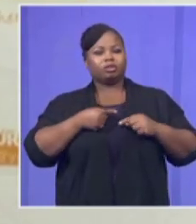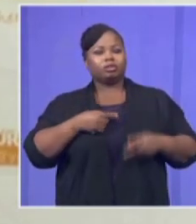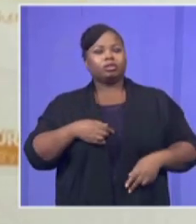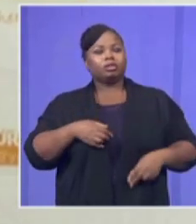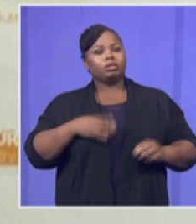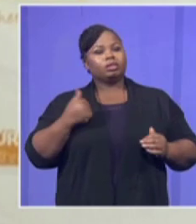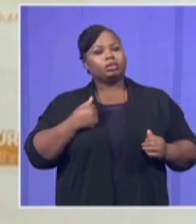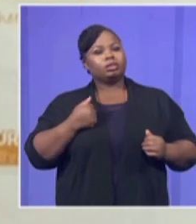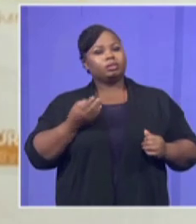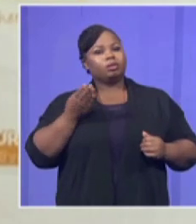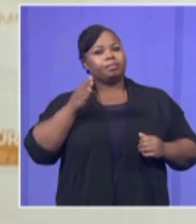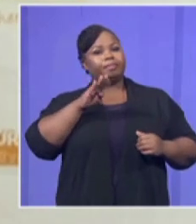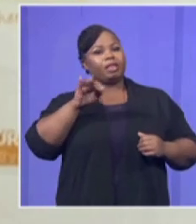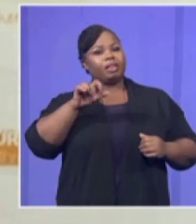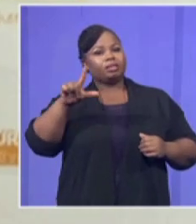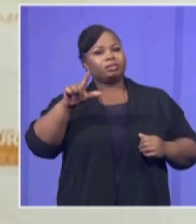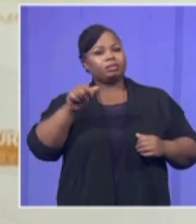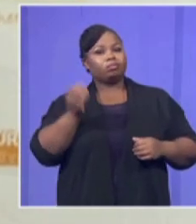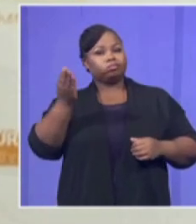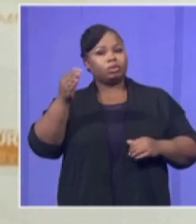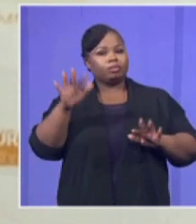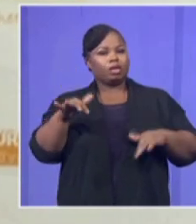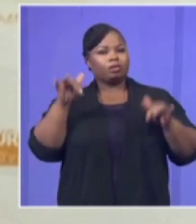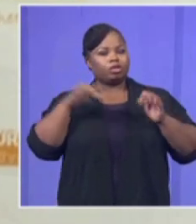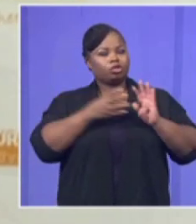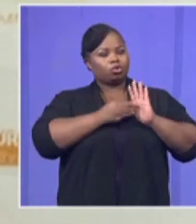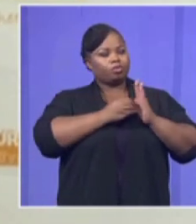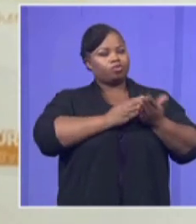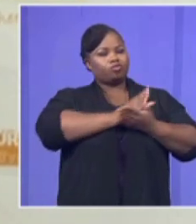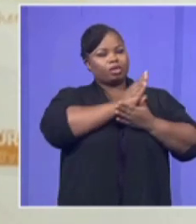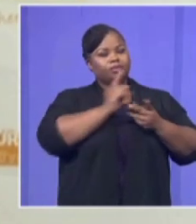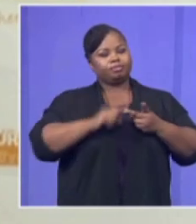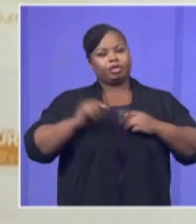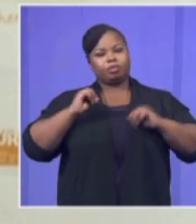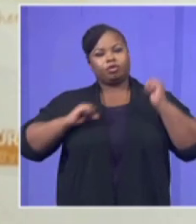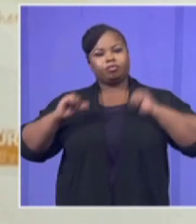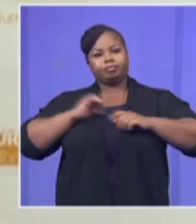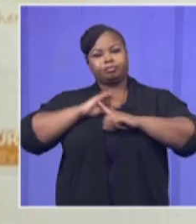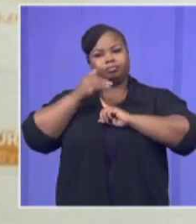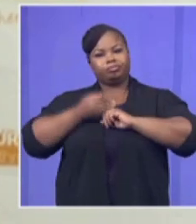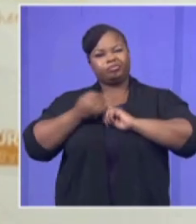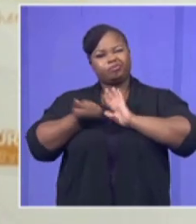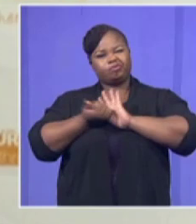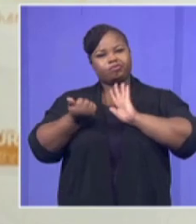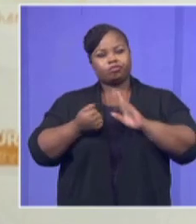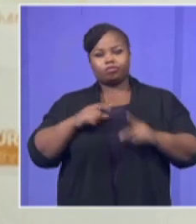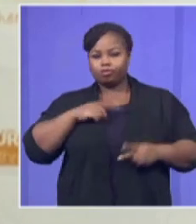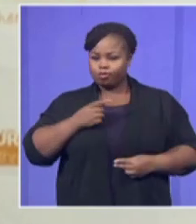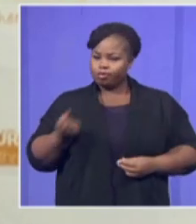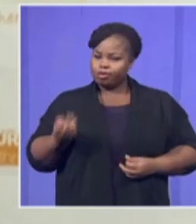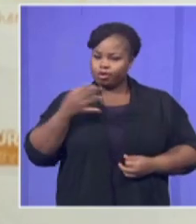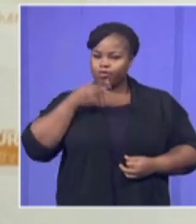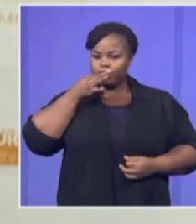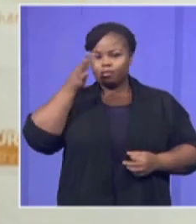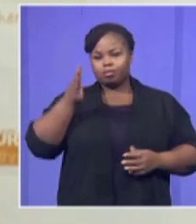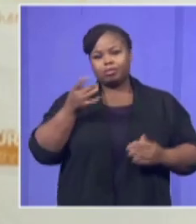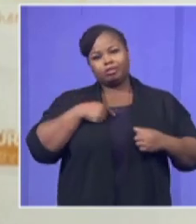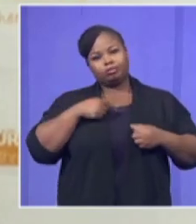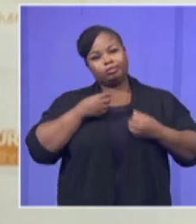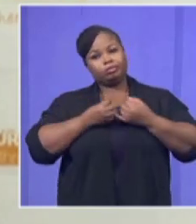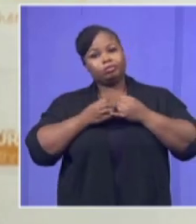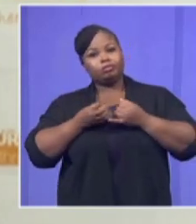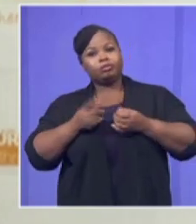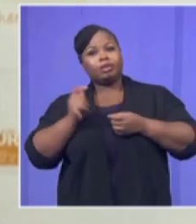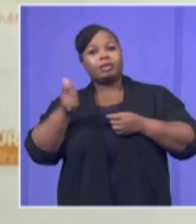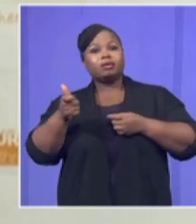before Parliament, Copyright Amendment Act and also the Performance Protection Act, which seeks to give artists recourse so that when they are